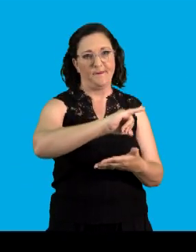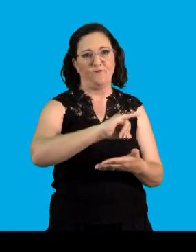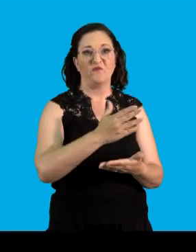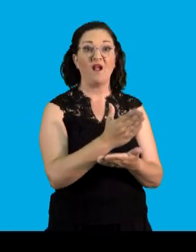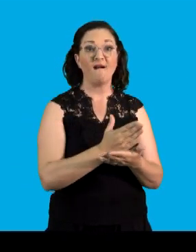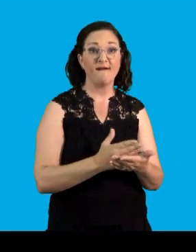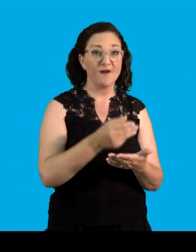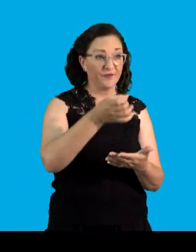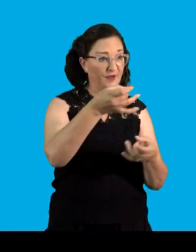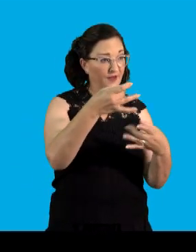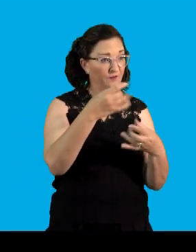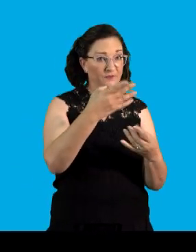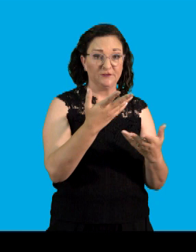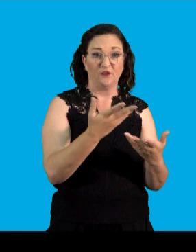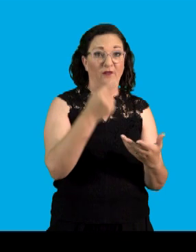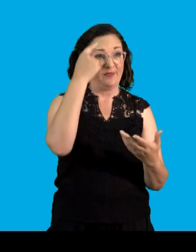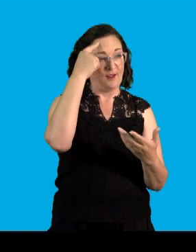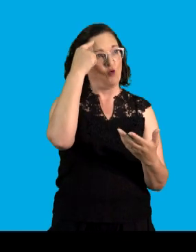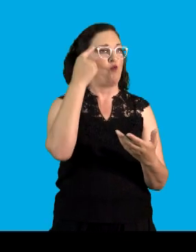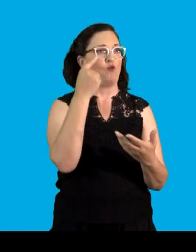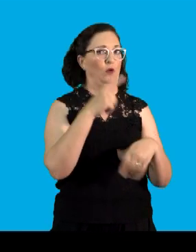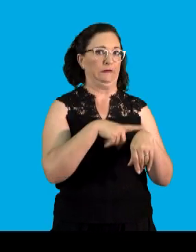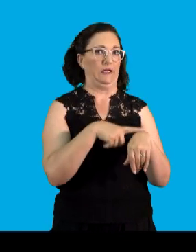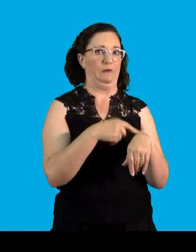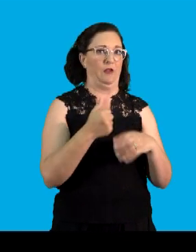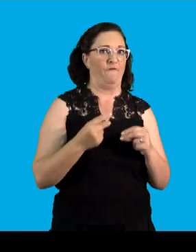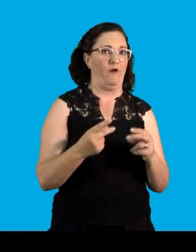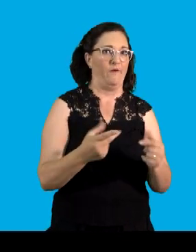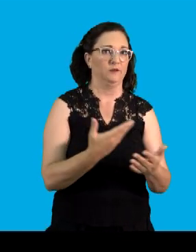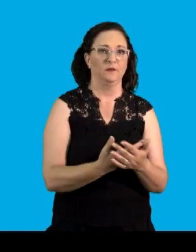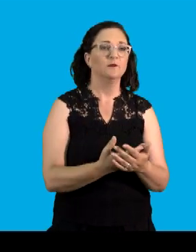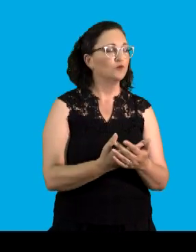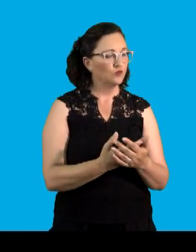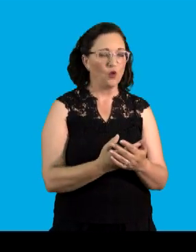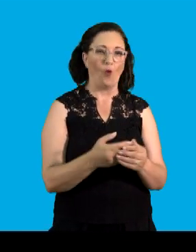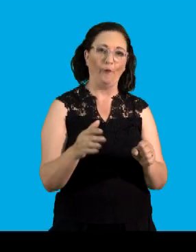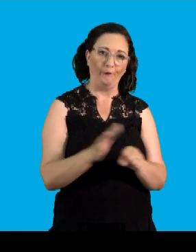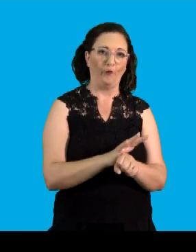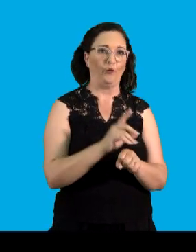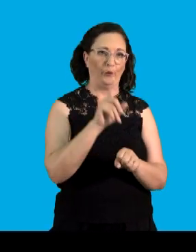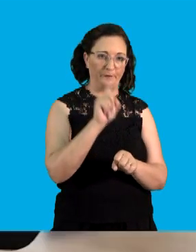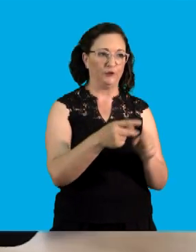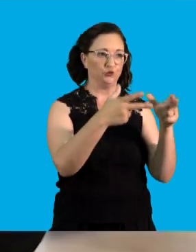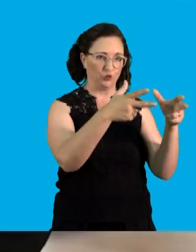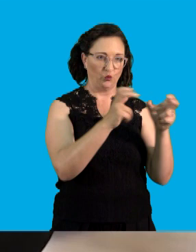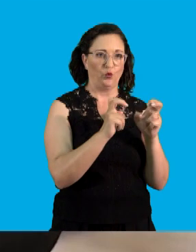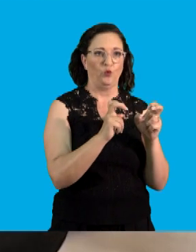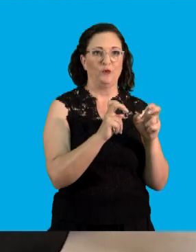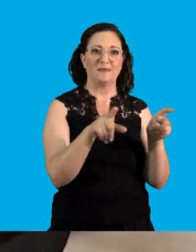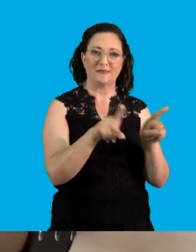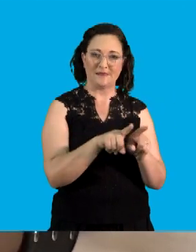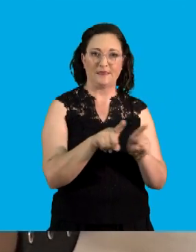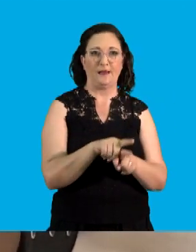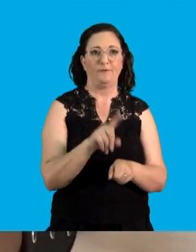half of the information because maybe thinking time is not on your side. No, you are quoting. You take it as is from the scenario